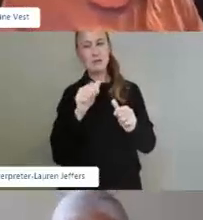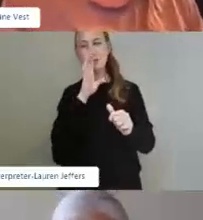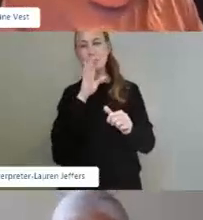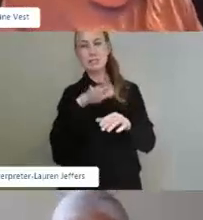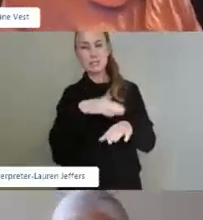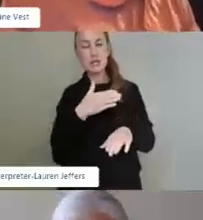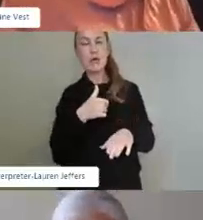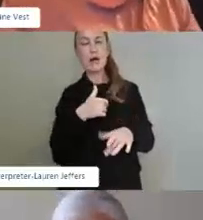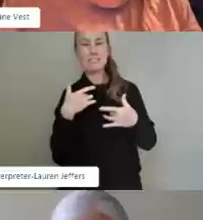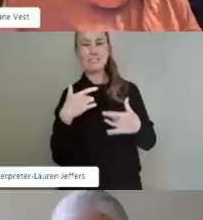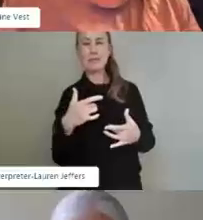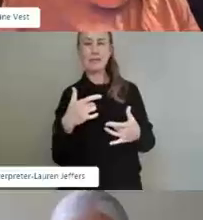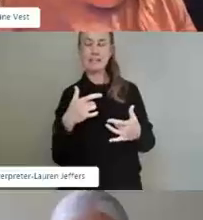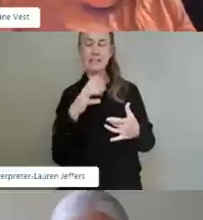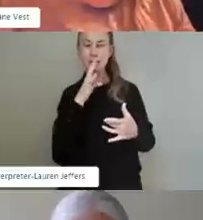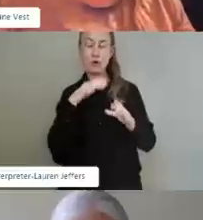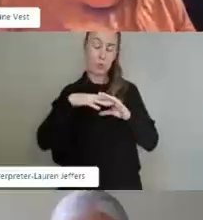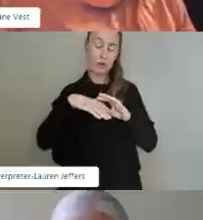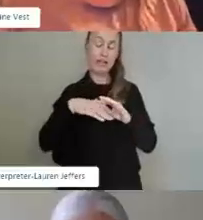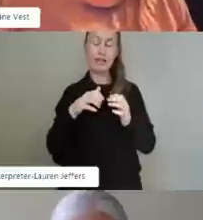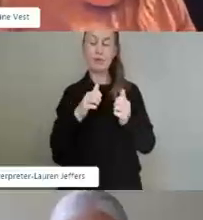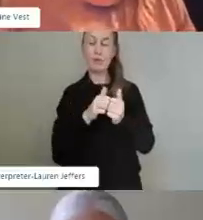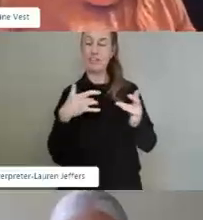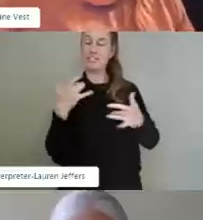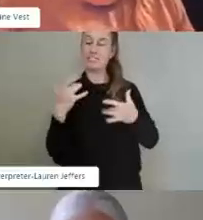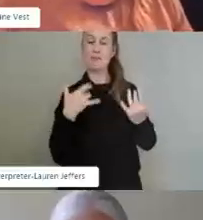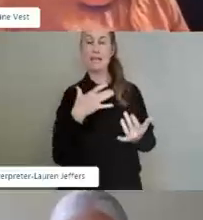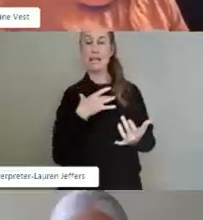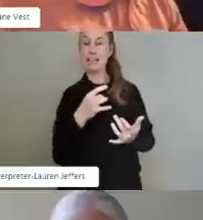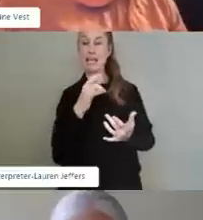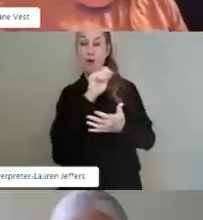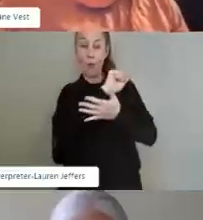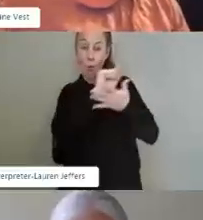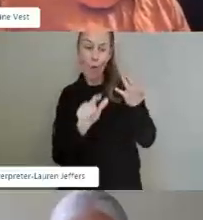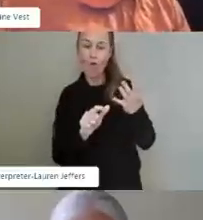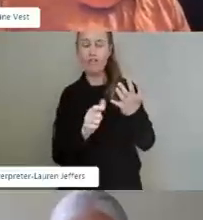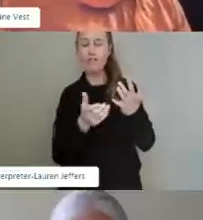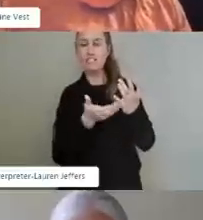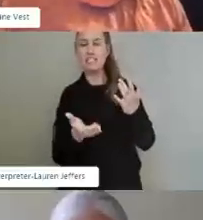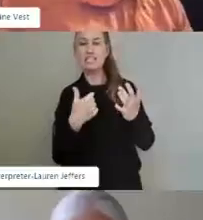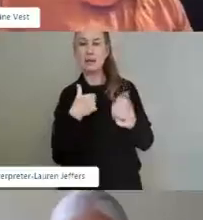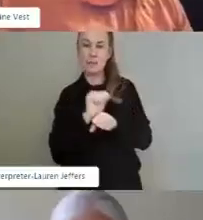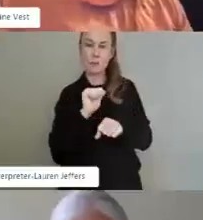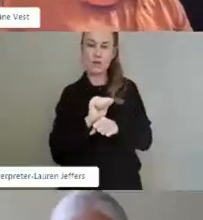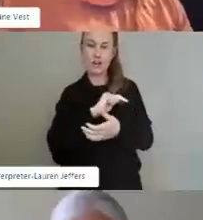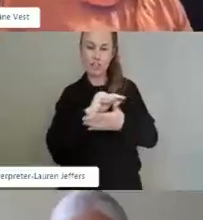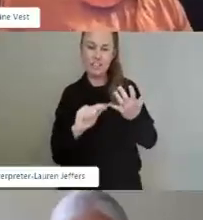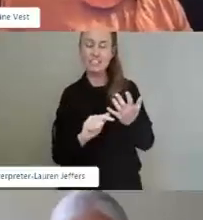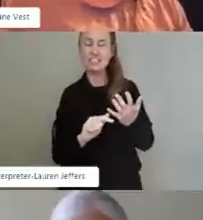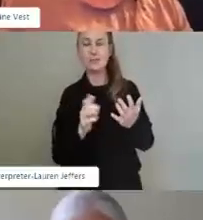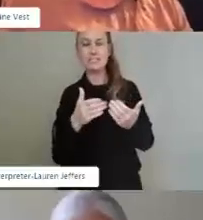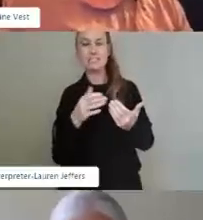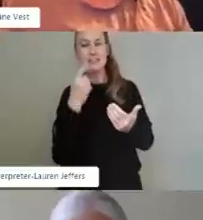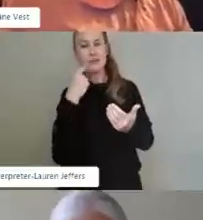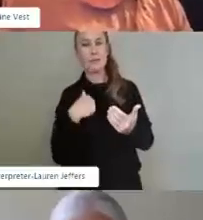I tend to talk quickly when I get excited, and I actually like all of these things, so and working on them, so it's easy for me